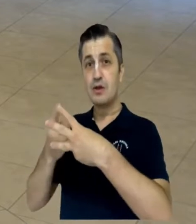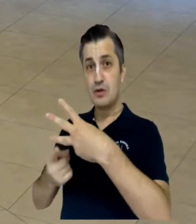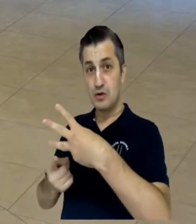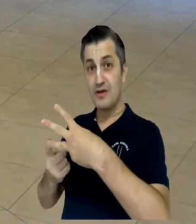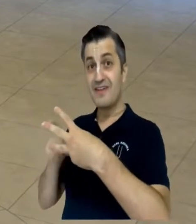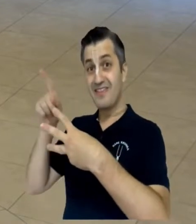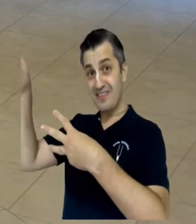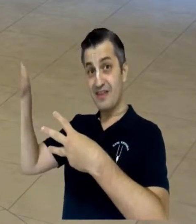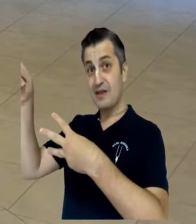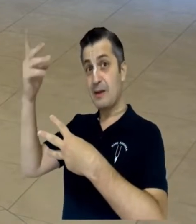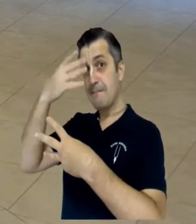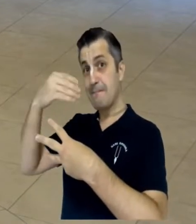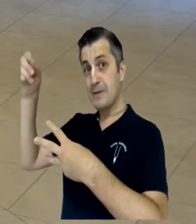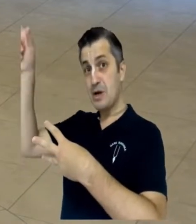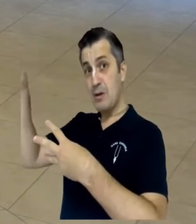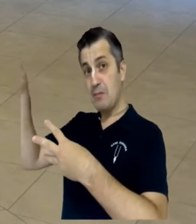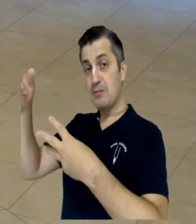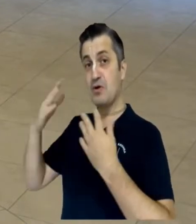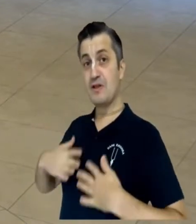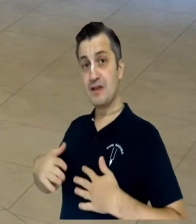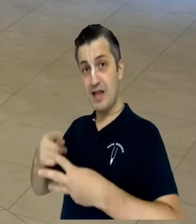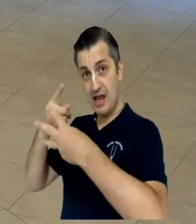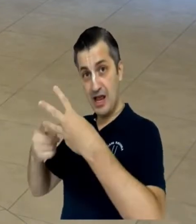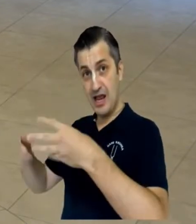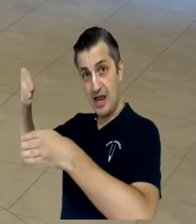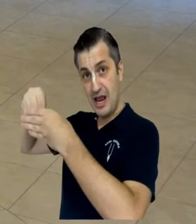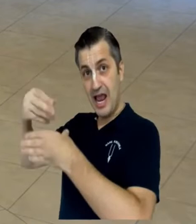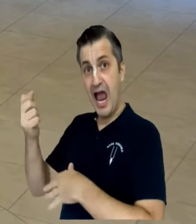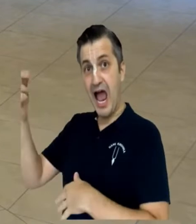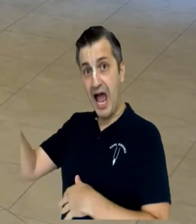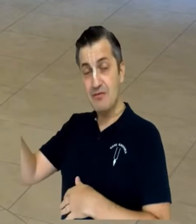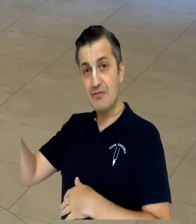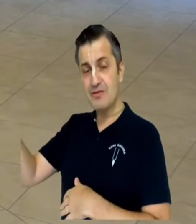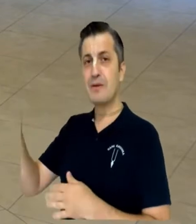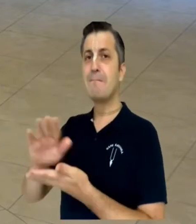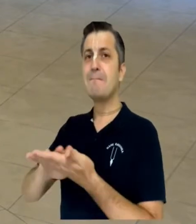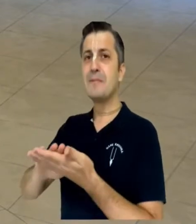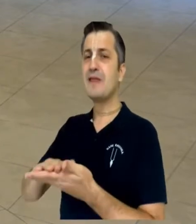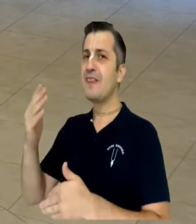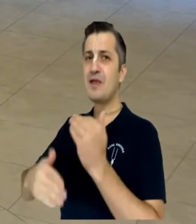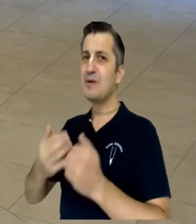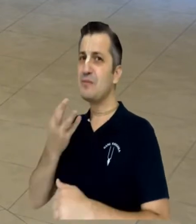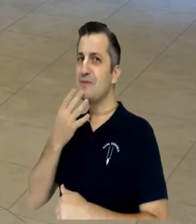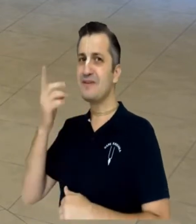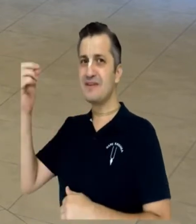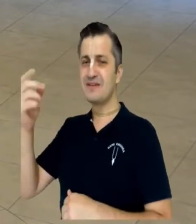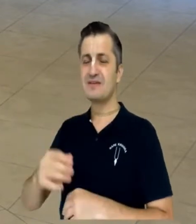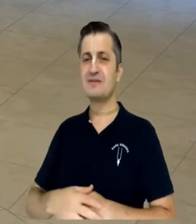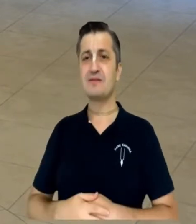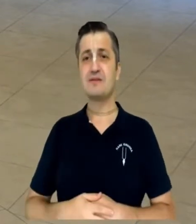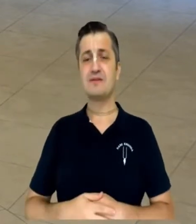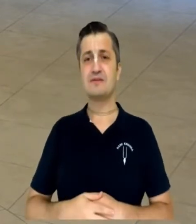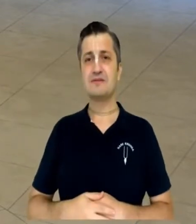and we're eternal. There might be only like certain exceptions, like Yoga Maya, which